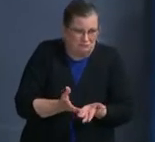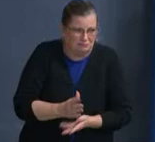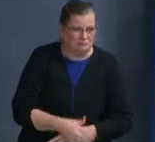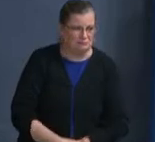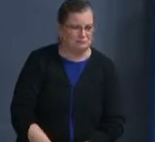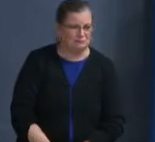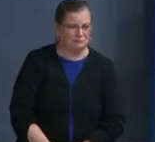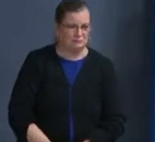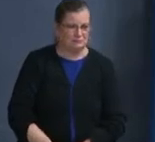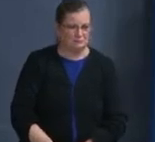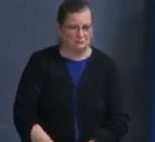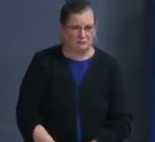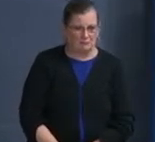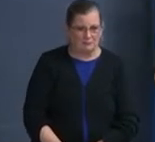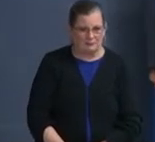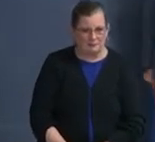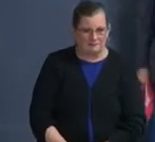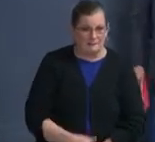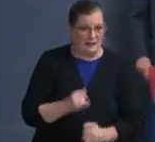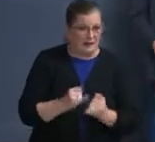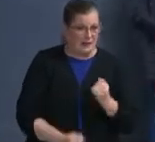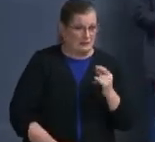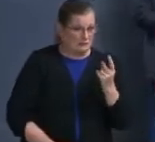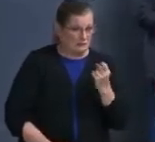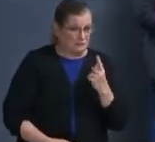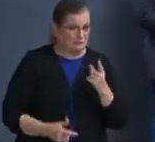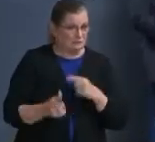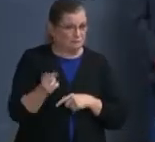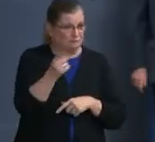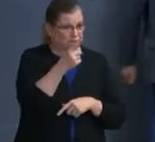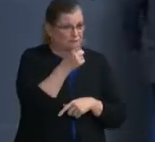it. Okay, we're going to do one last round. Yes.